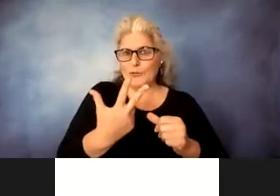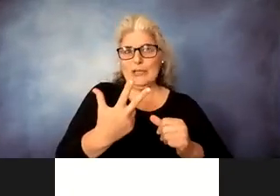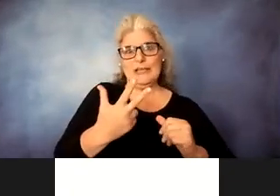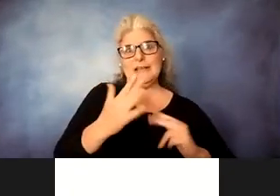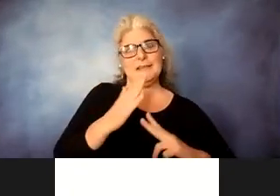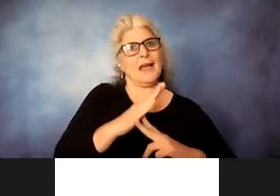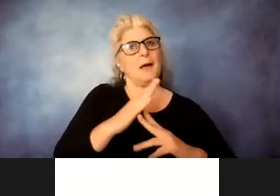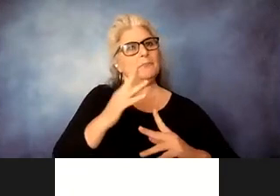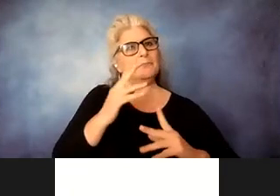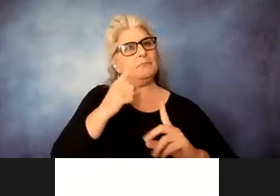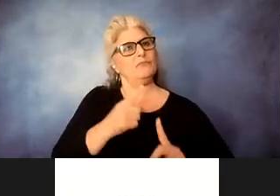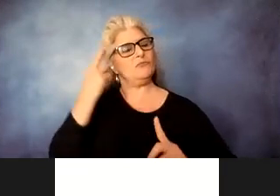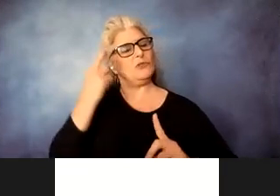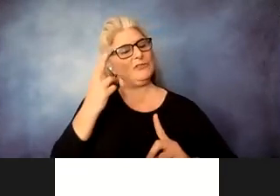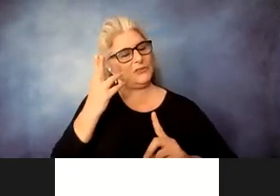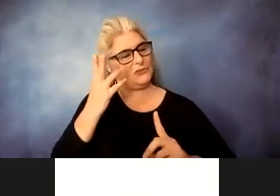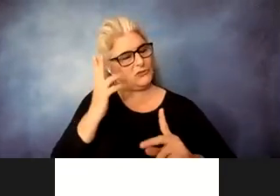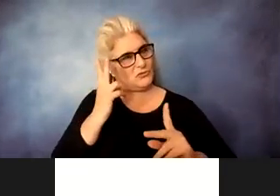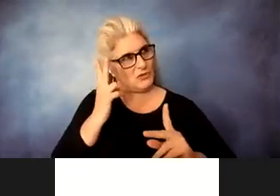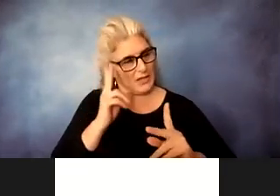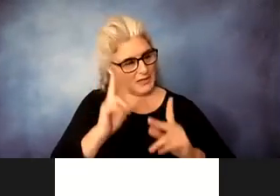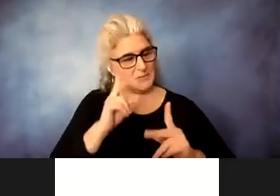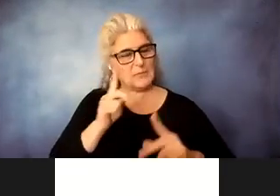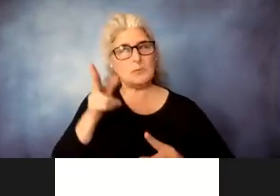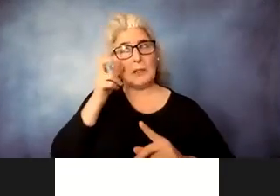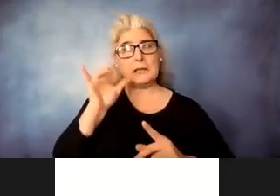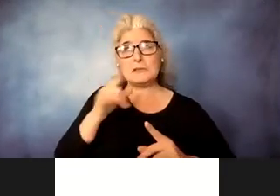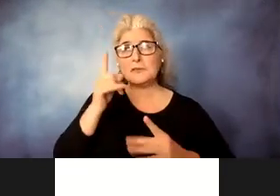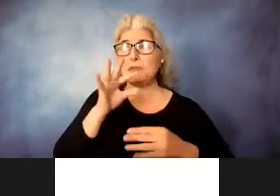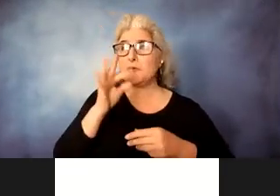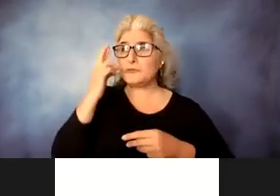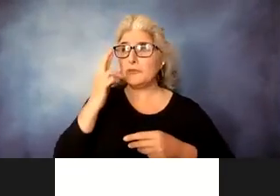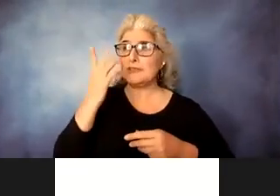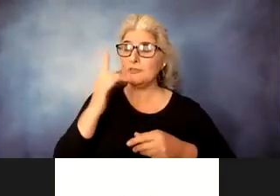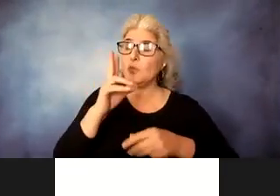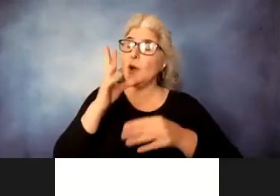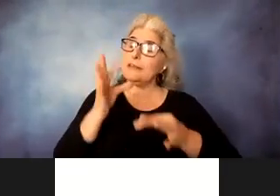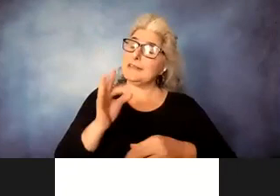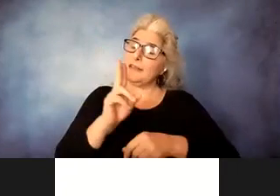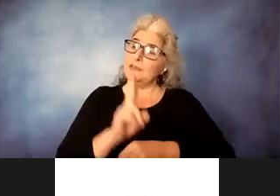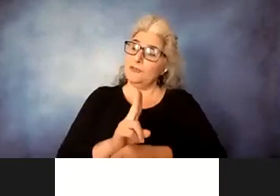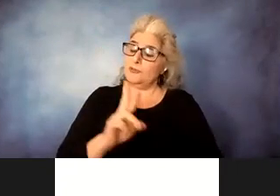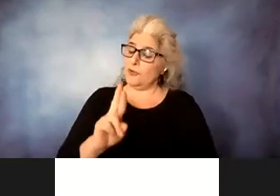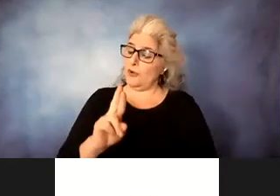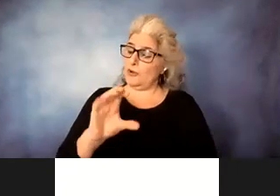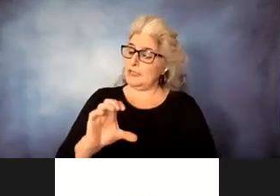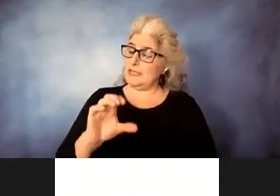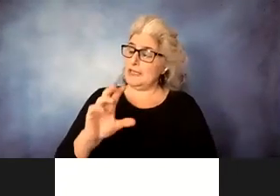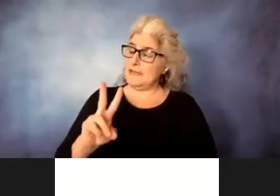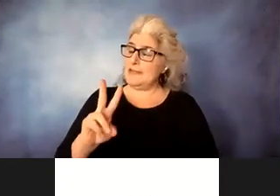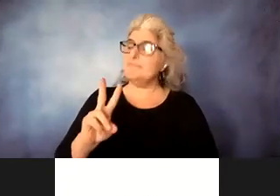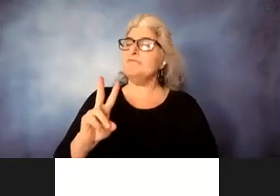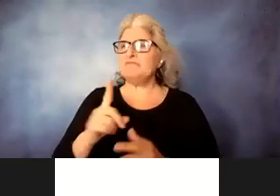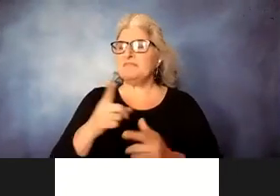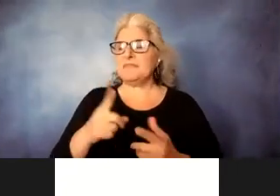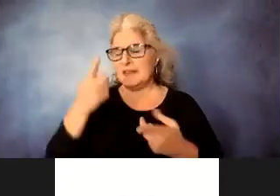talking to voters about, and they really resonated with voters. They want to know why this change took place, that it didn't just happen for no